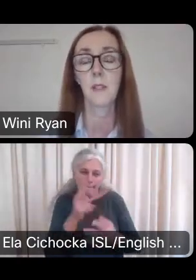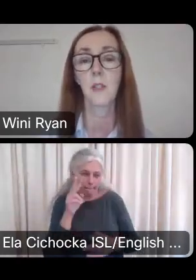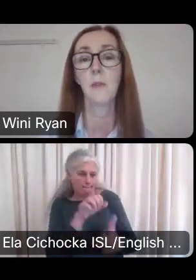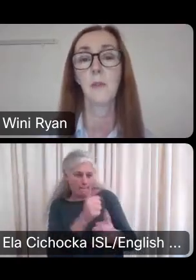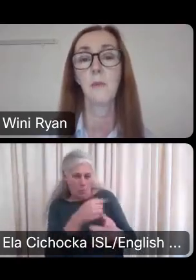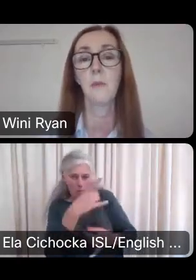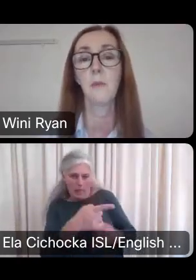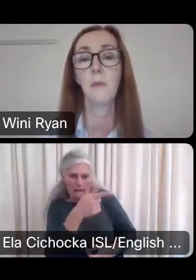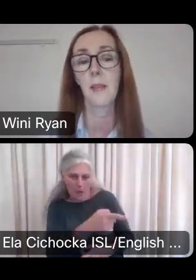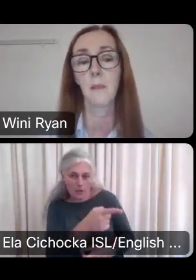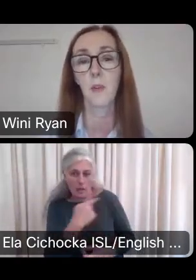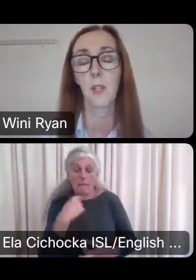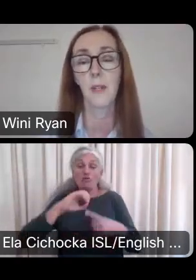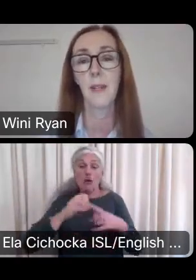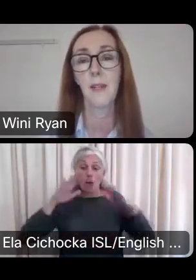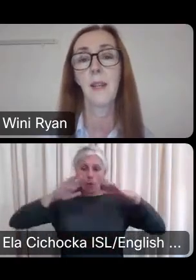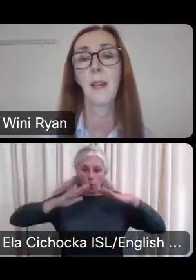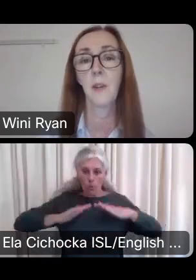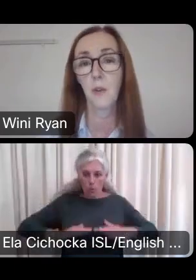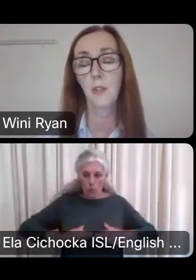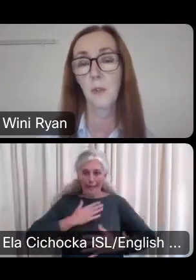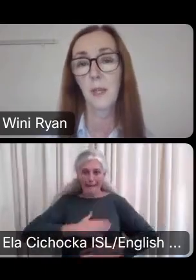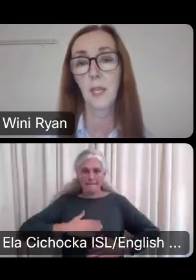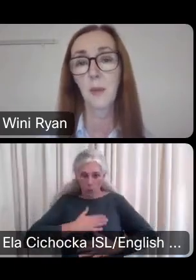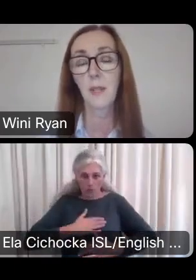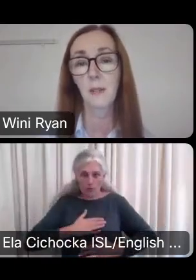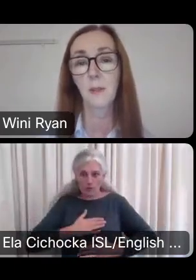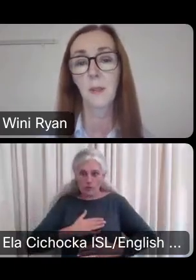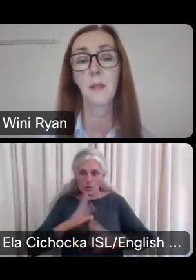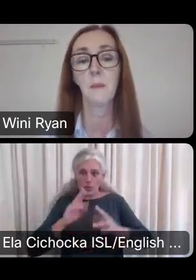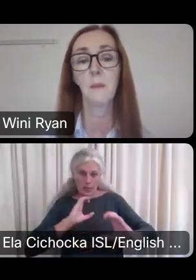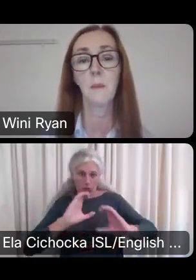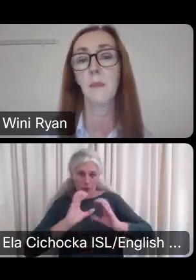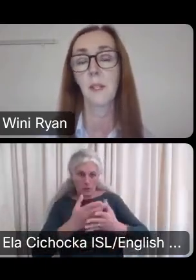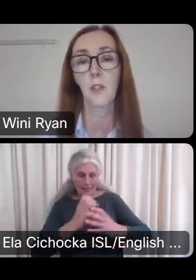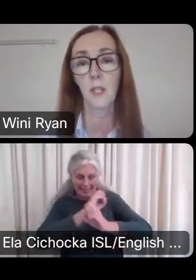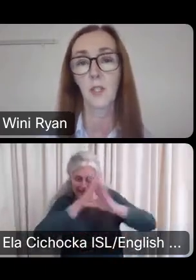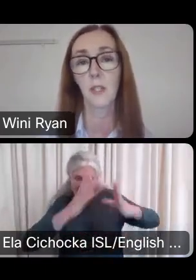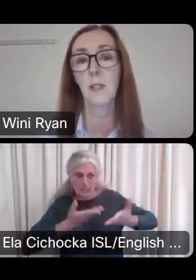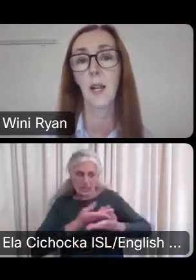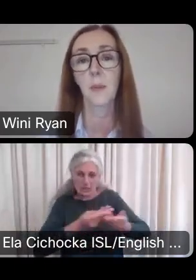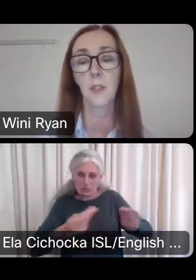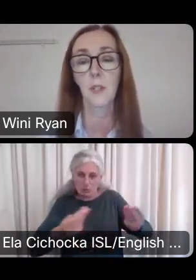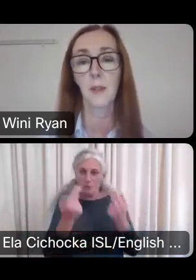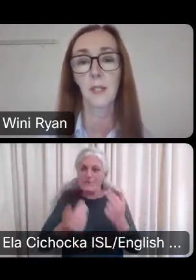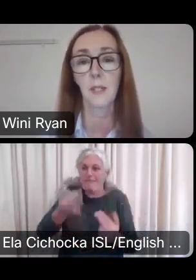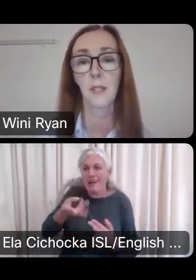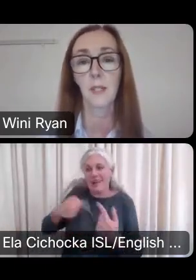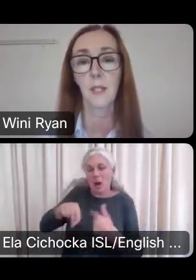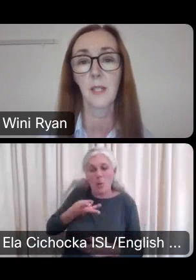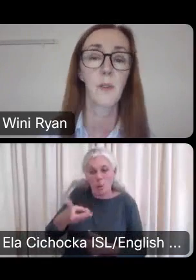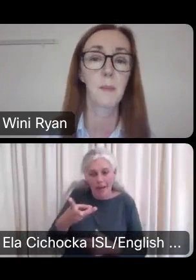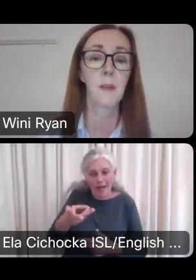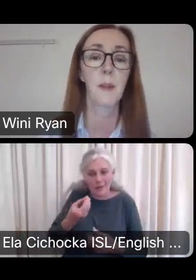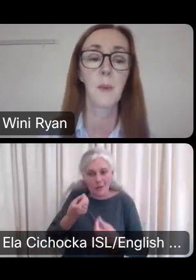to de-escalate the emotion in order so we can communicate with somebody, we need to find strategies to help us to do that. So